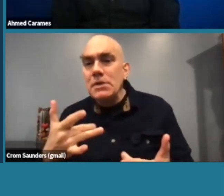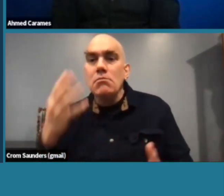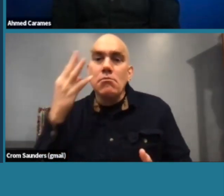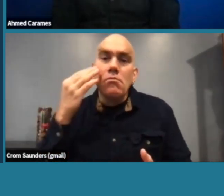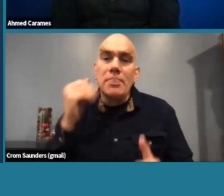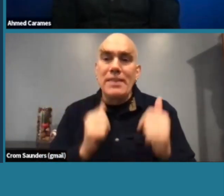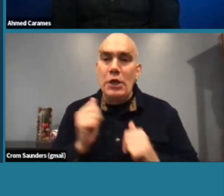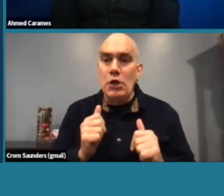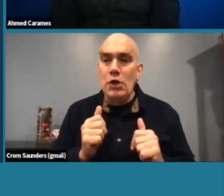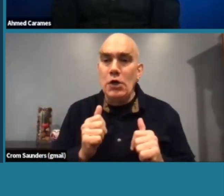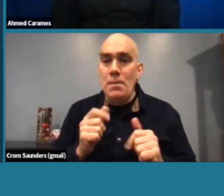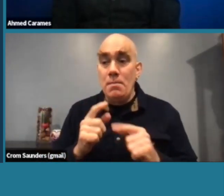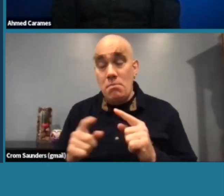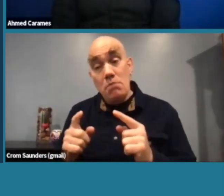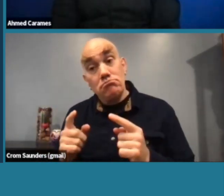somewhere.